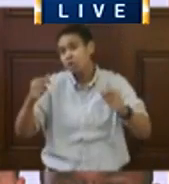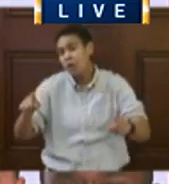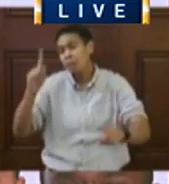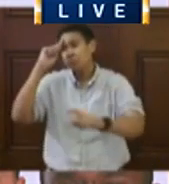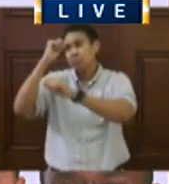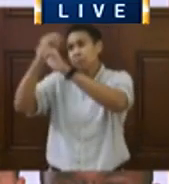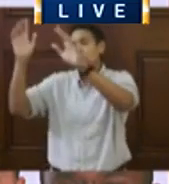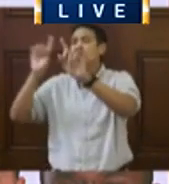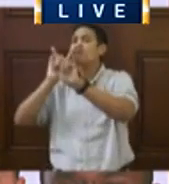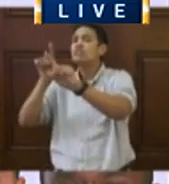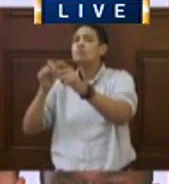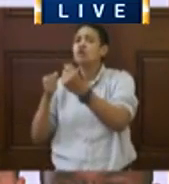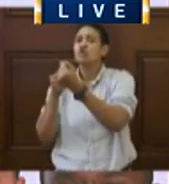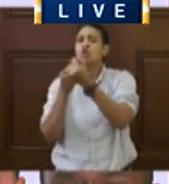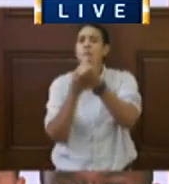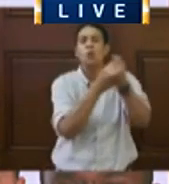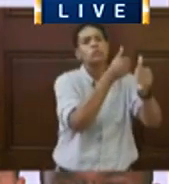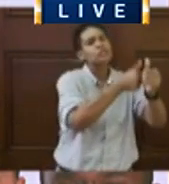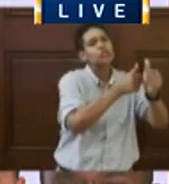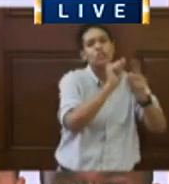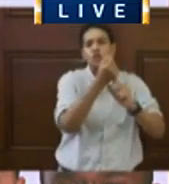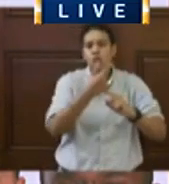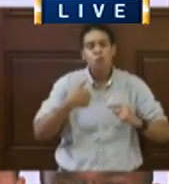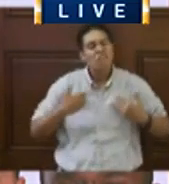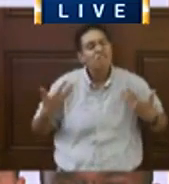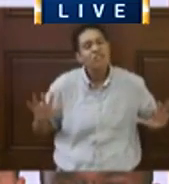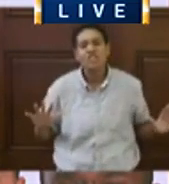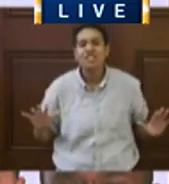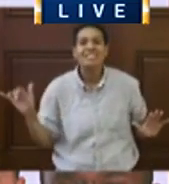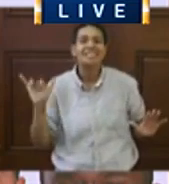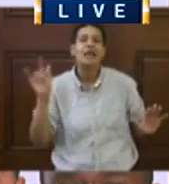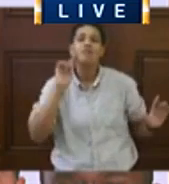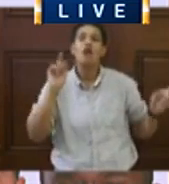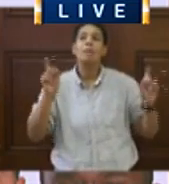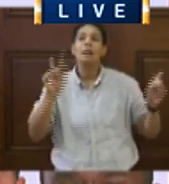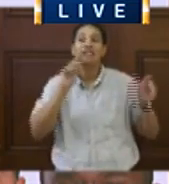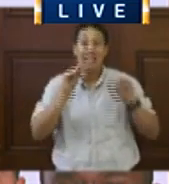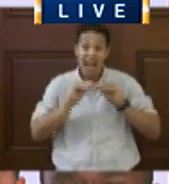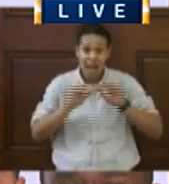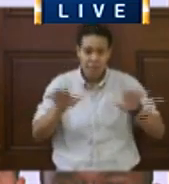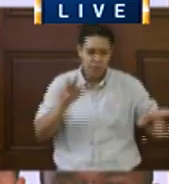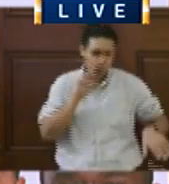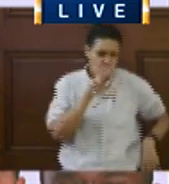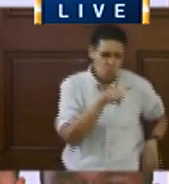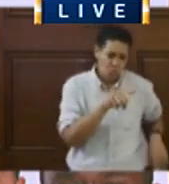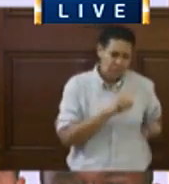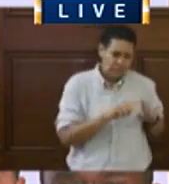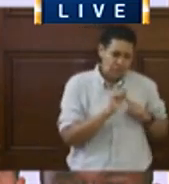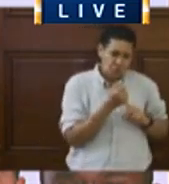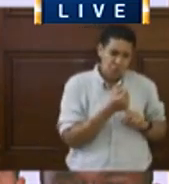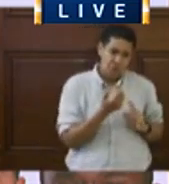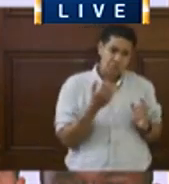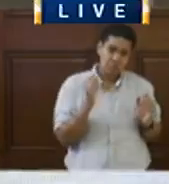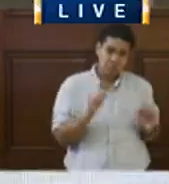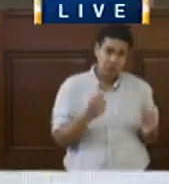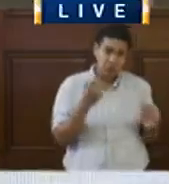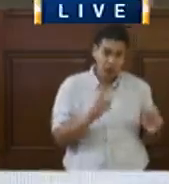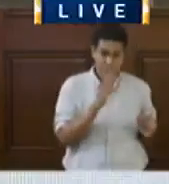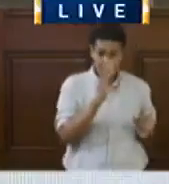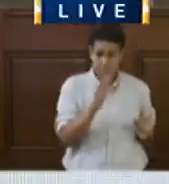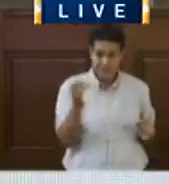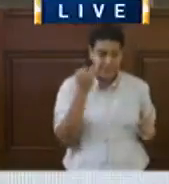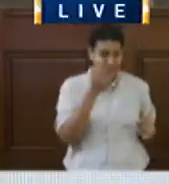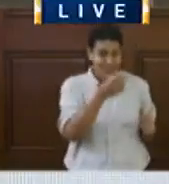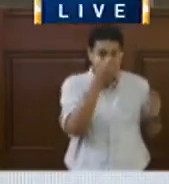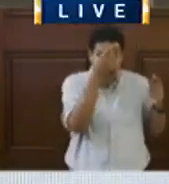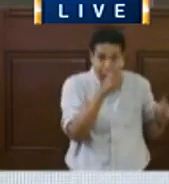It's the same thing for the management of the epidemic. We look at the various scenarios. There are various triggers that are in place. If those triggers are